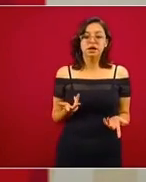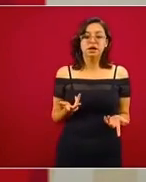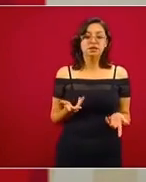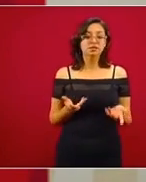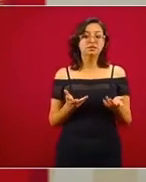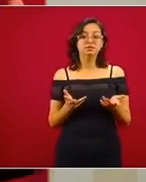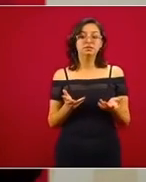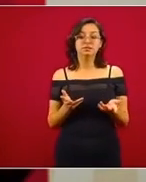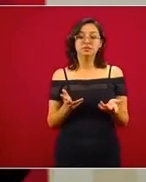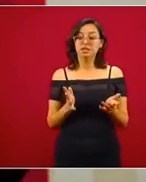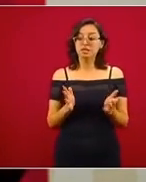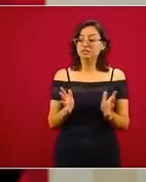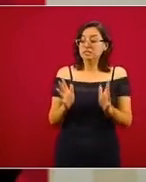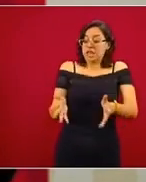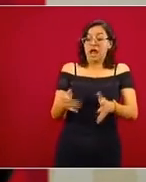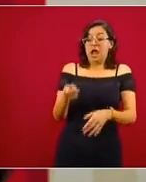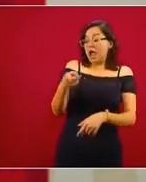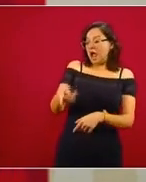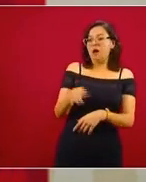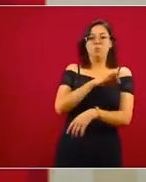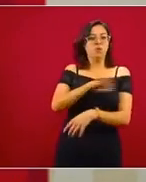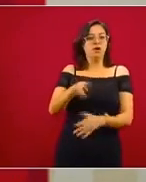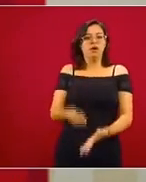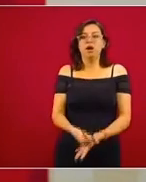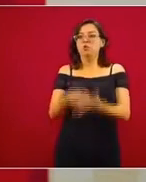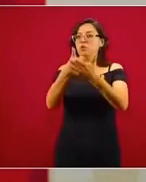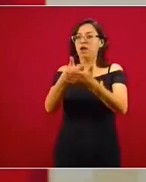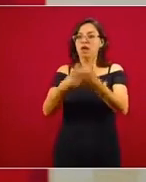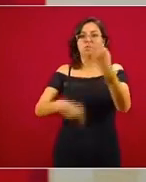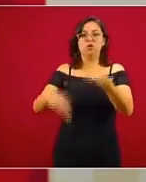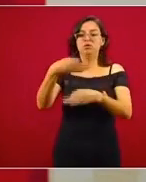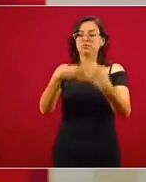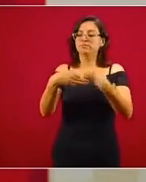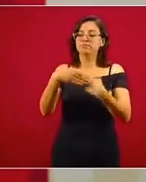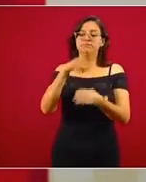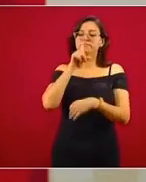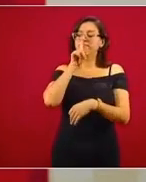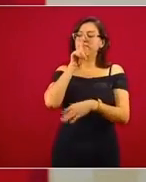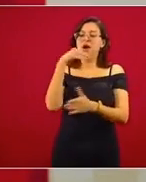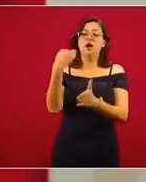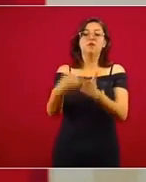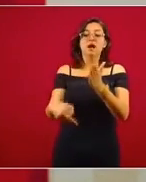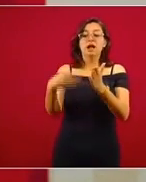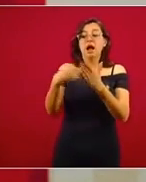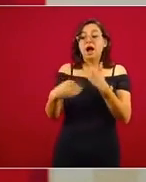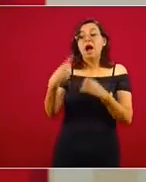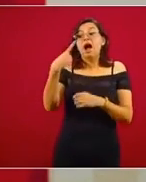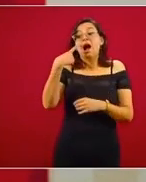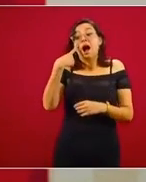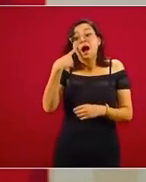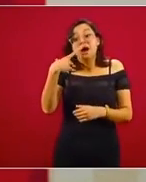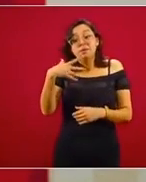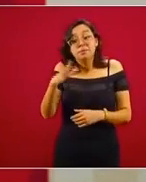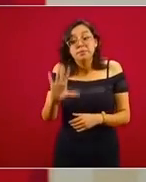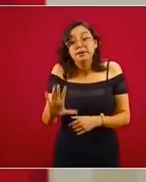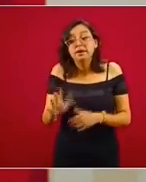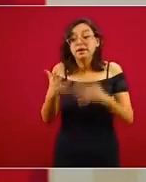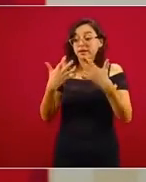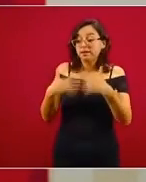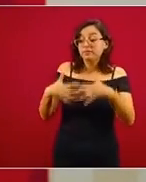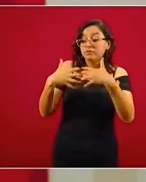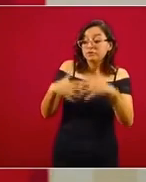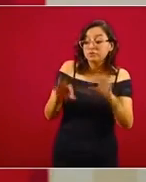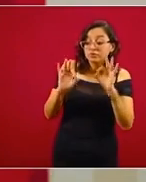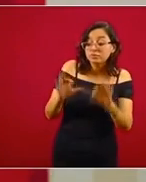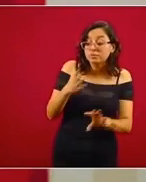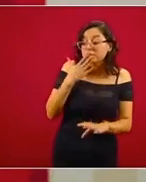can't al uso generalizado. we Porque falta can't jump mucho por over entender si scientific evidence funciona, and go to general si es use seguro because there's so